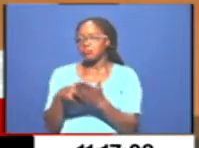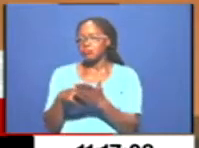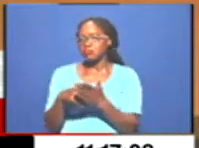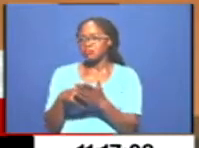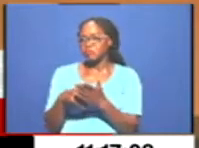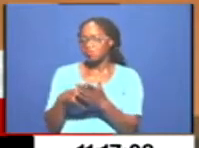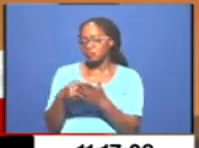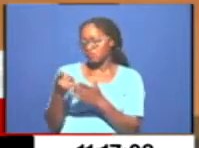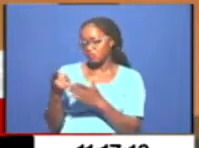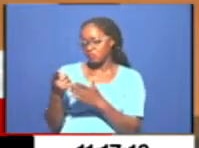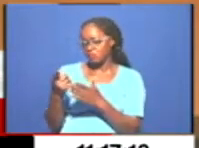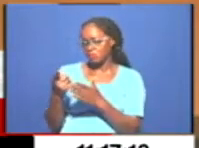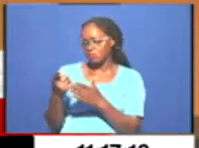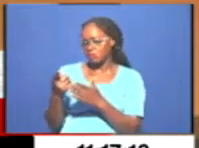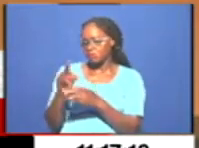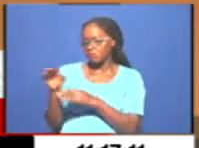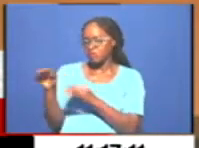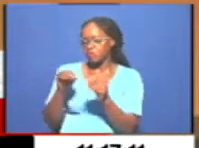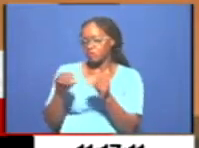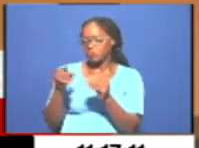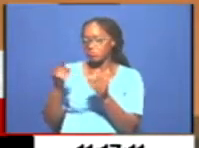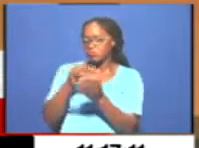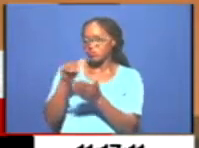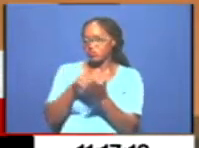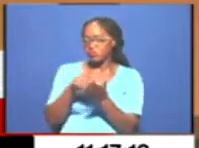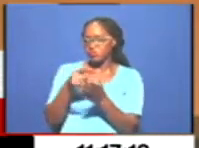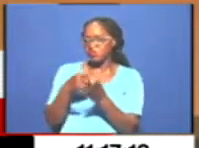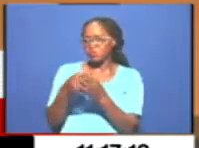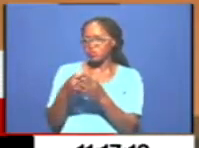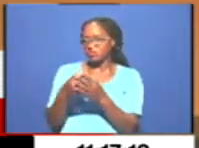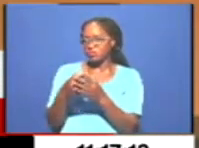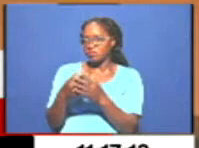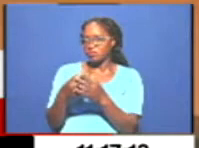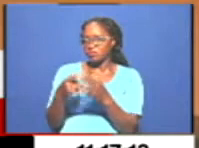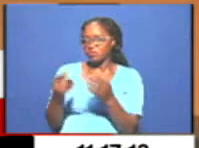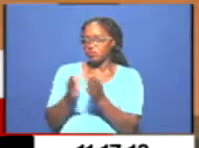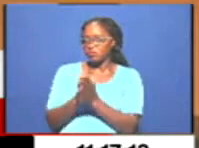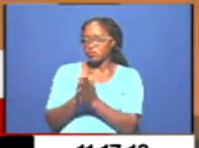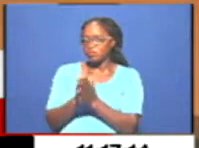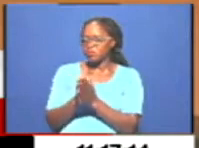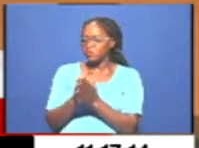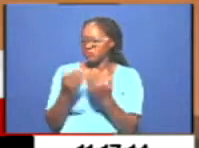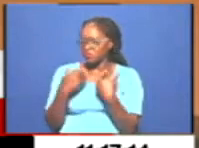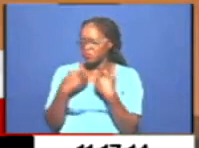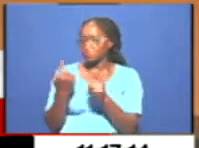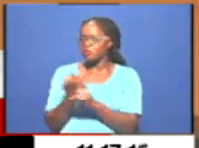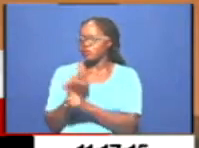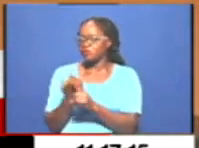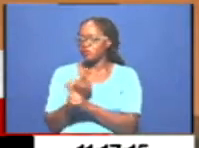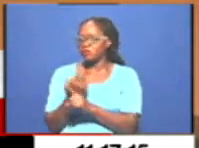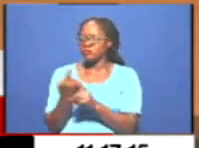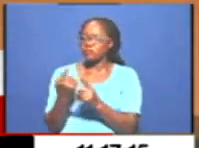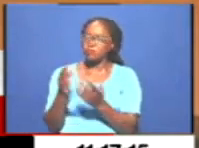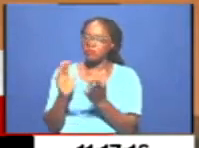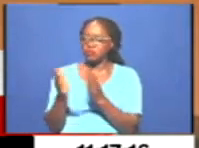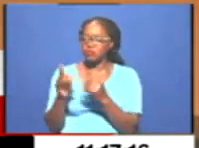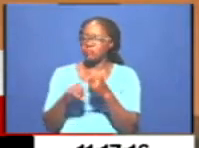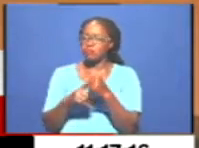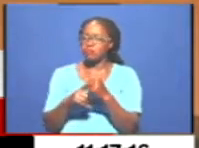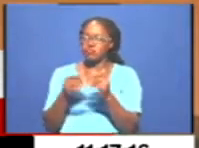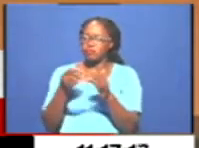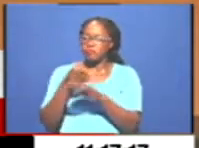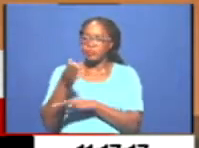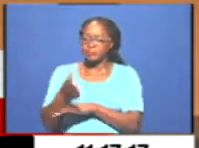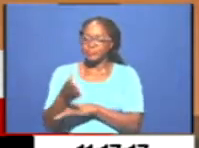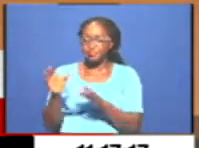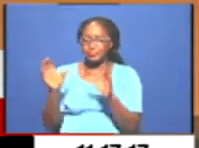of putting that center, then you're able to cater to around six different martial arts. But more importantly, beyond the coaches, if